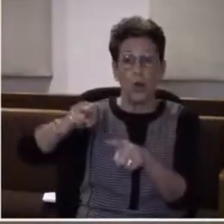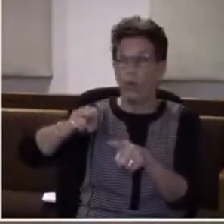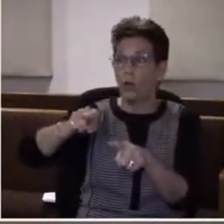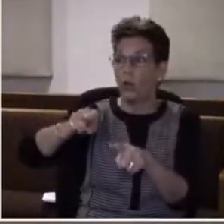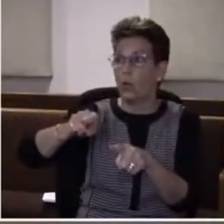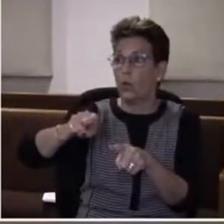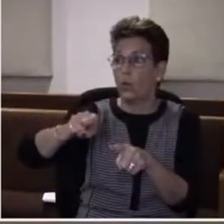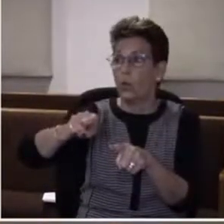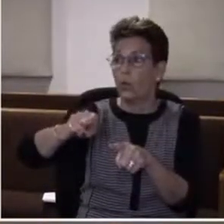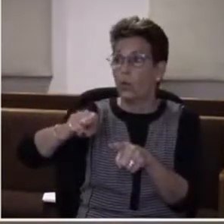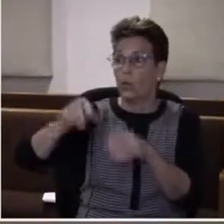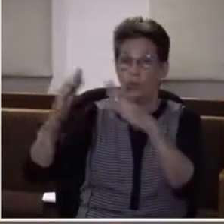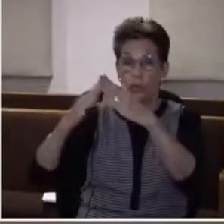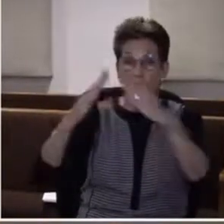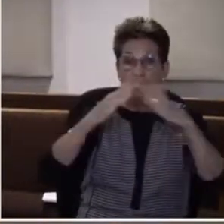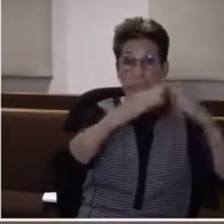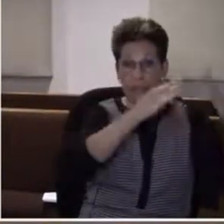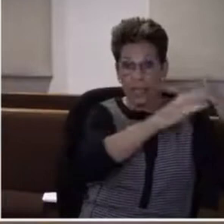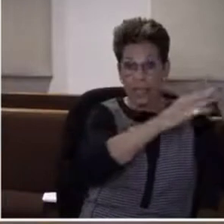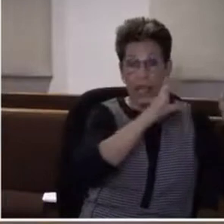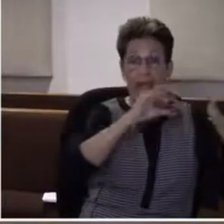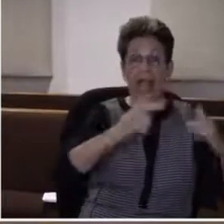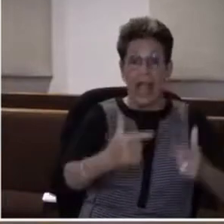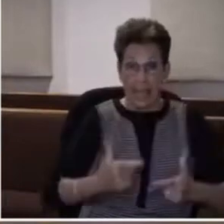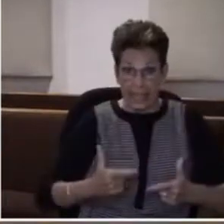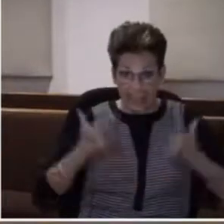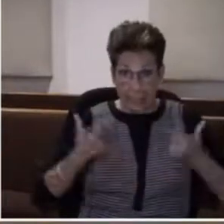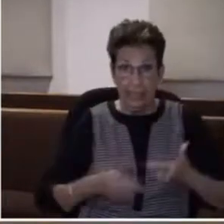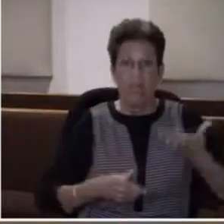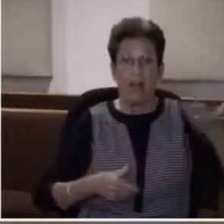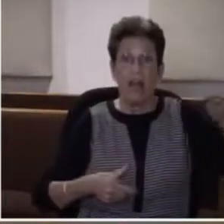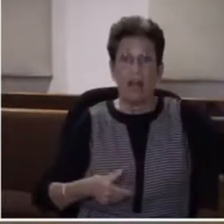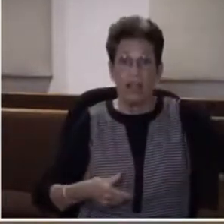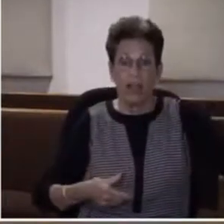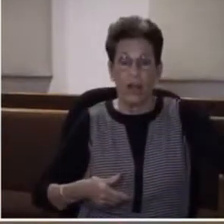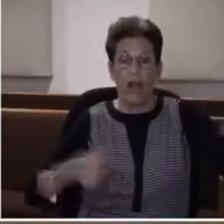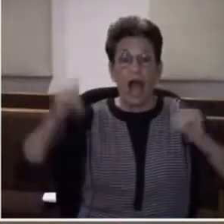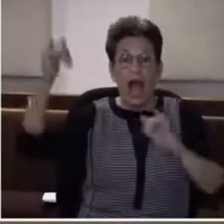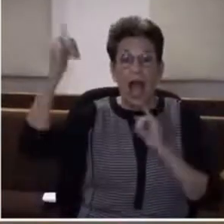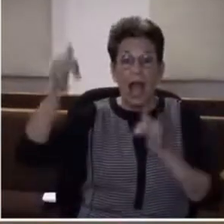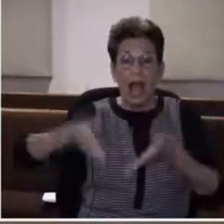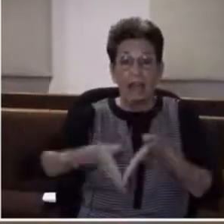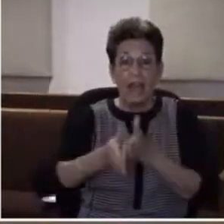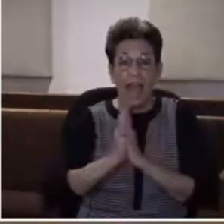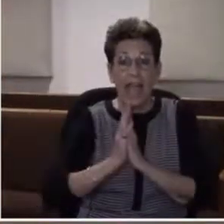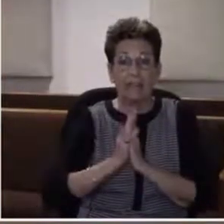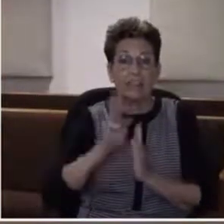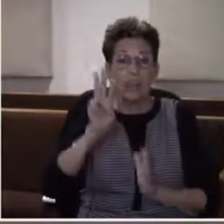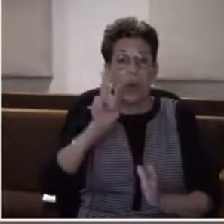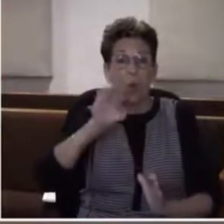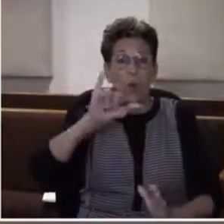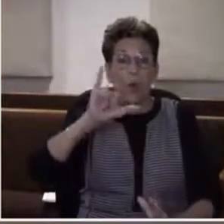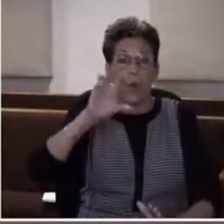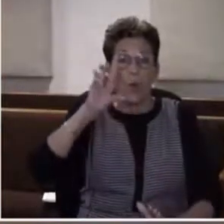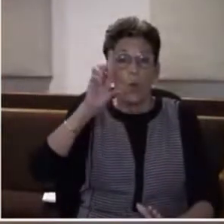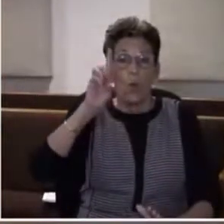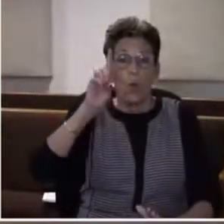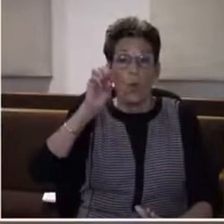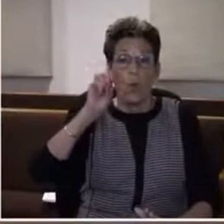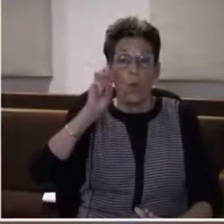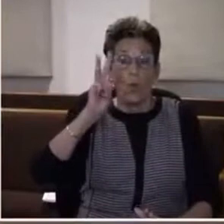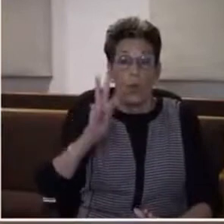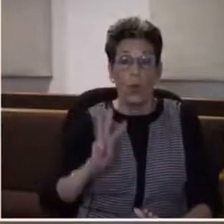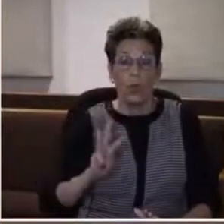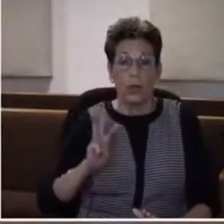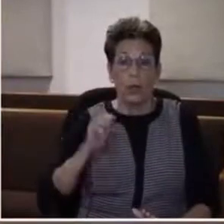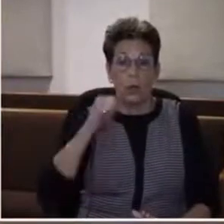to Zidon, and dwell there. Behold, I have asked a widow woman there to sustain thee. Is that what